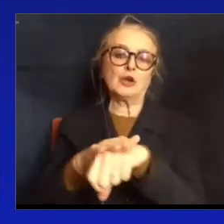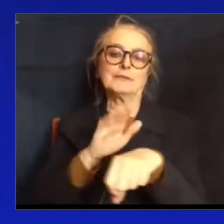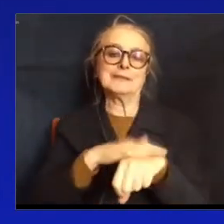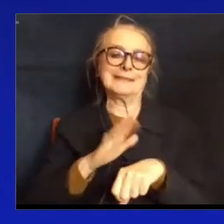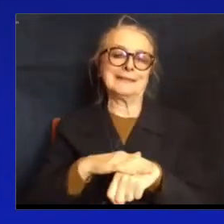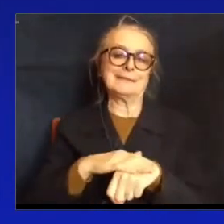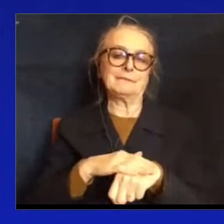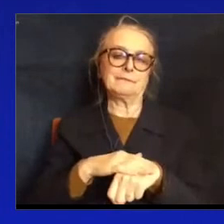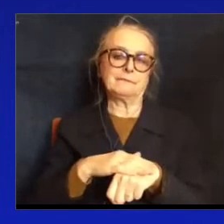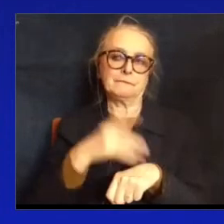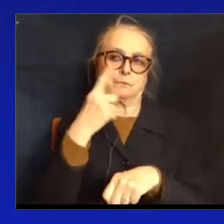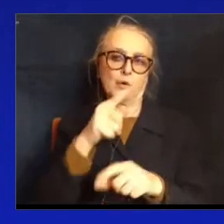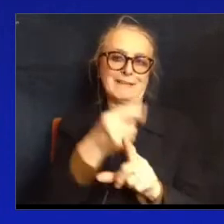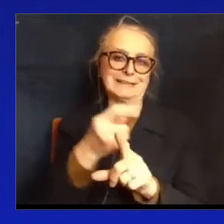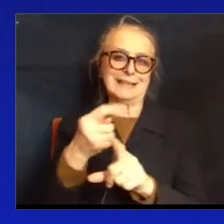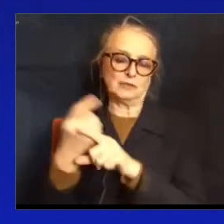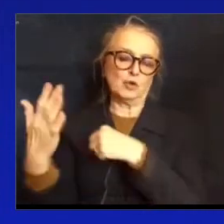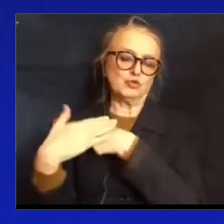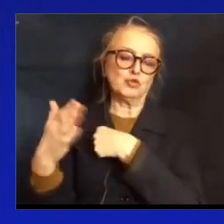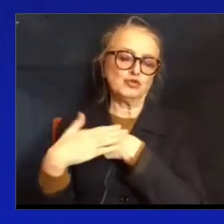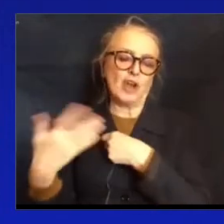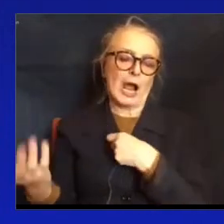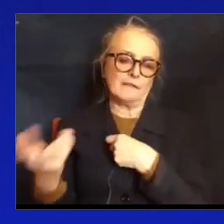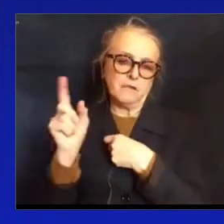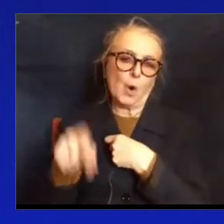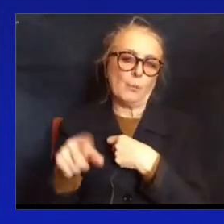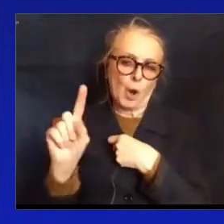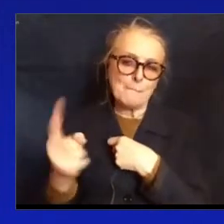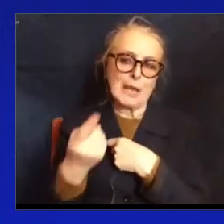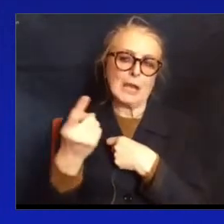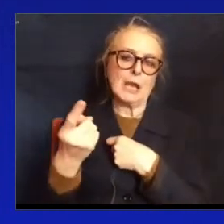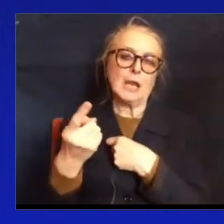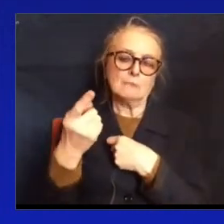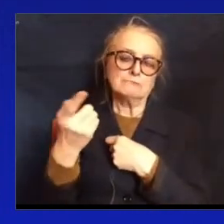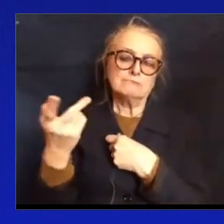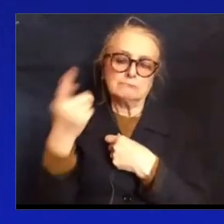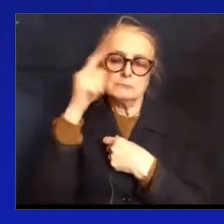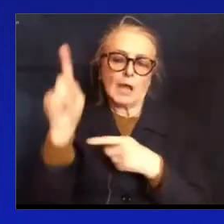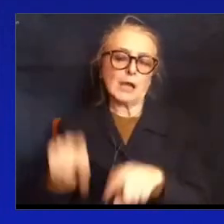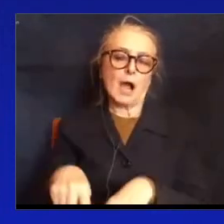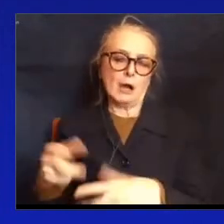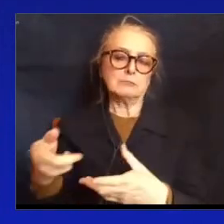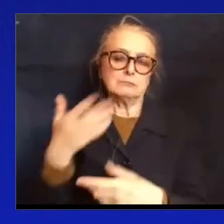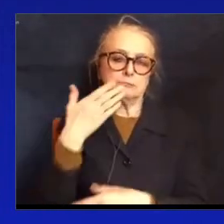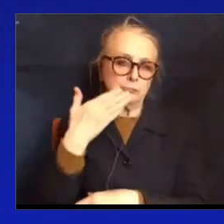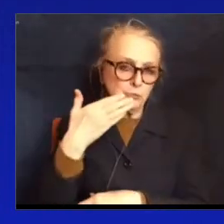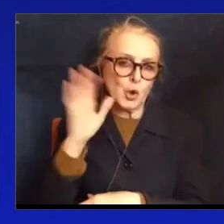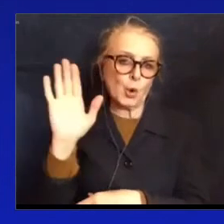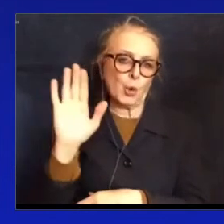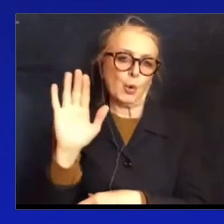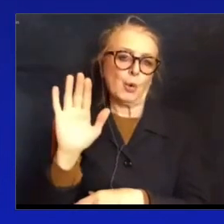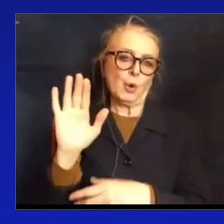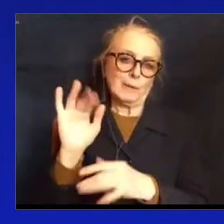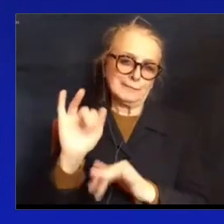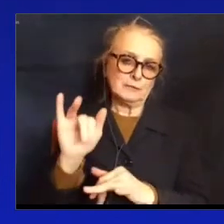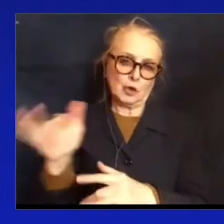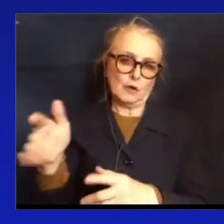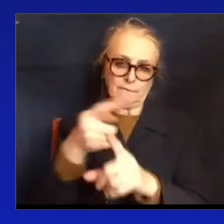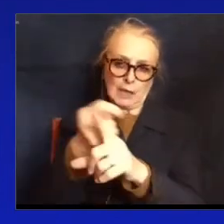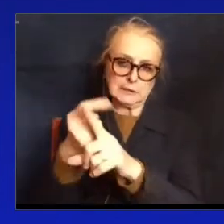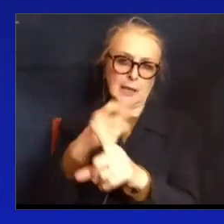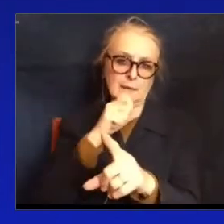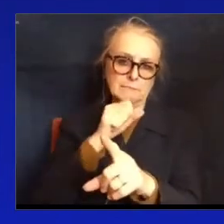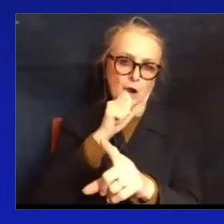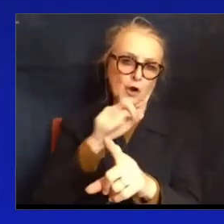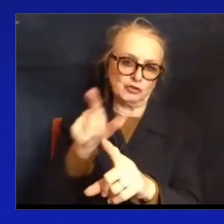low supply and community spread, that it is acceptable to delay the second dose up to 42 days is